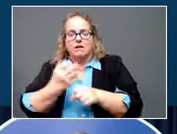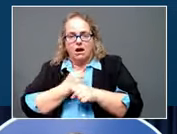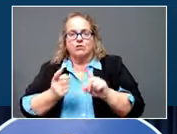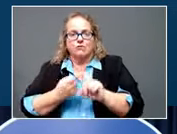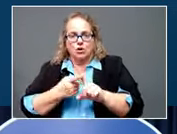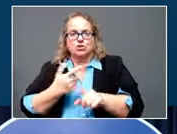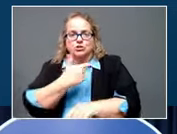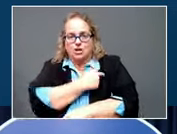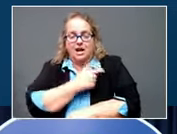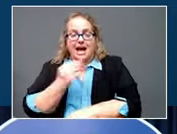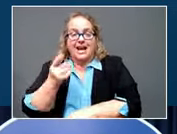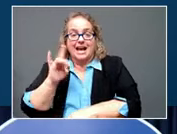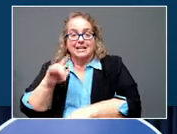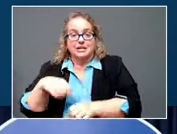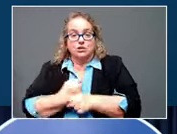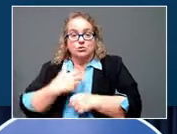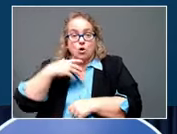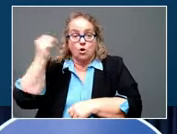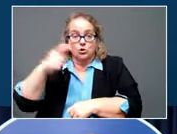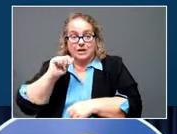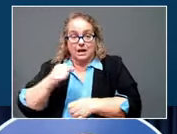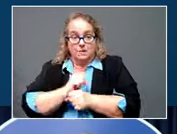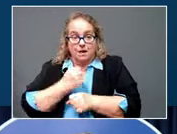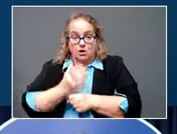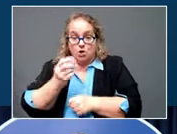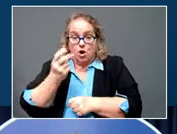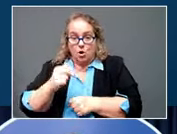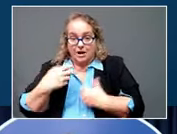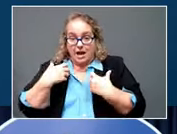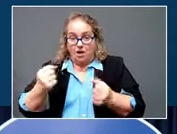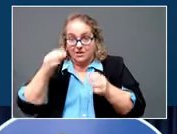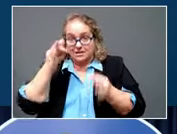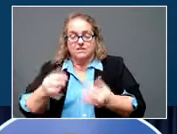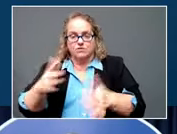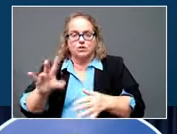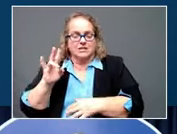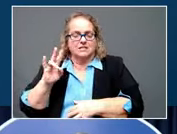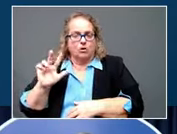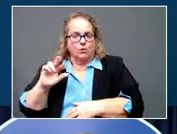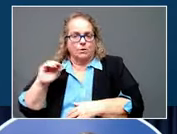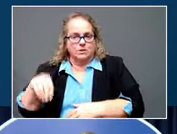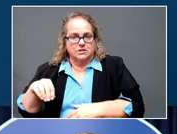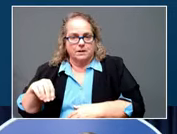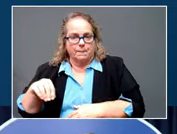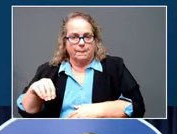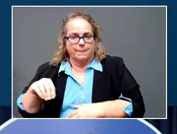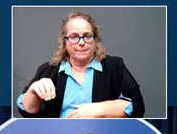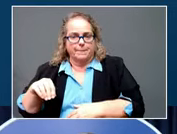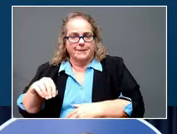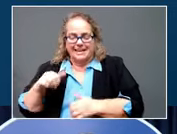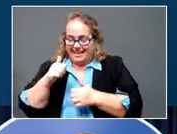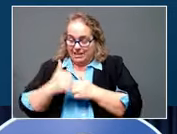or older, where you can make your own healthcare decisions, 73%. I made this point each of the times we've gone over